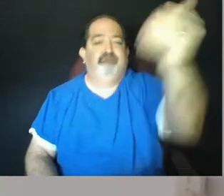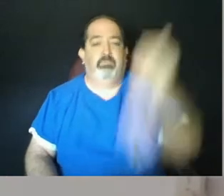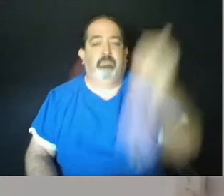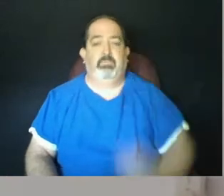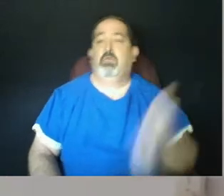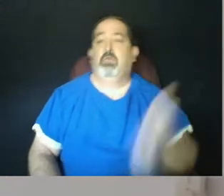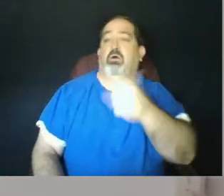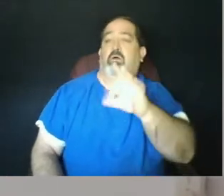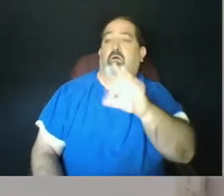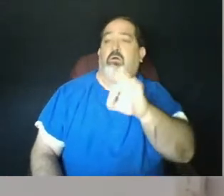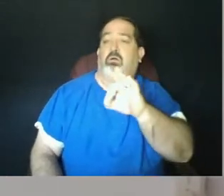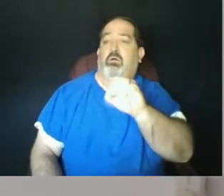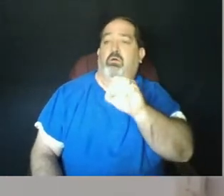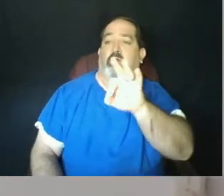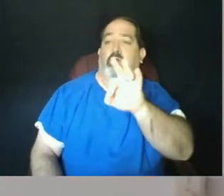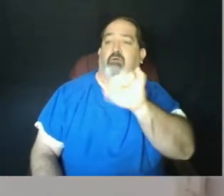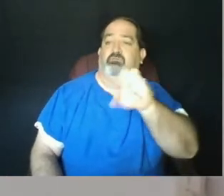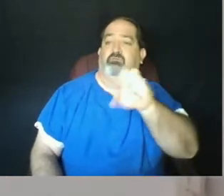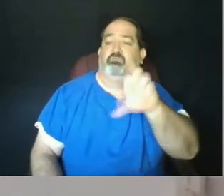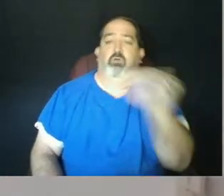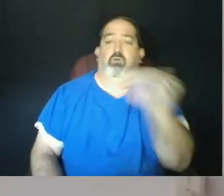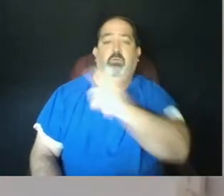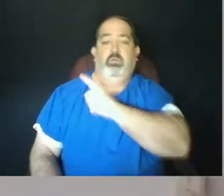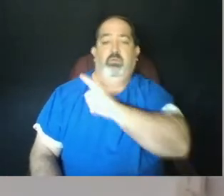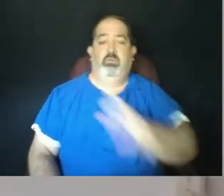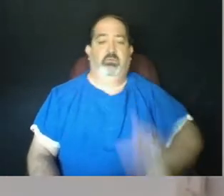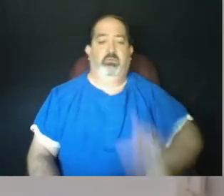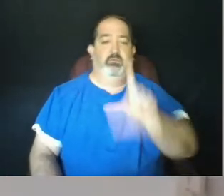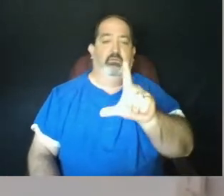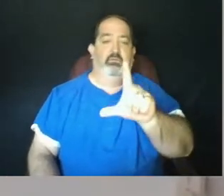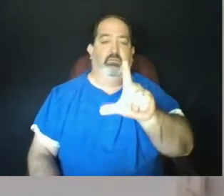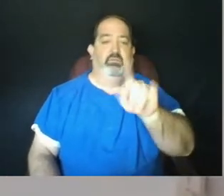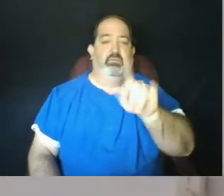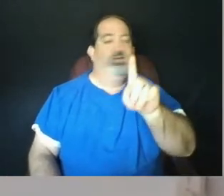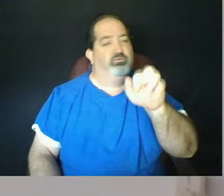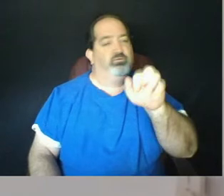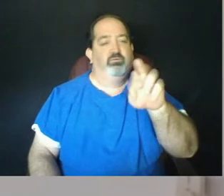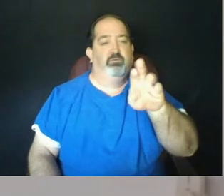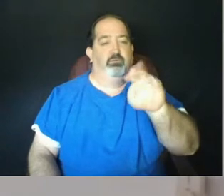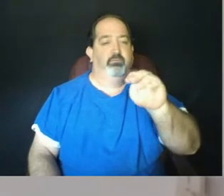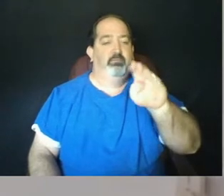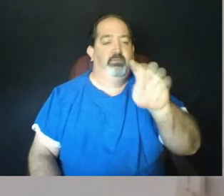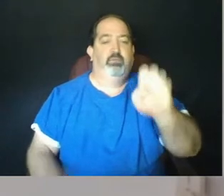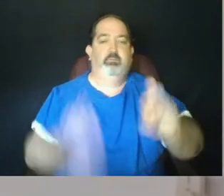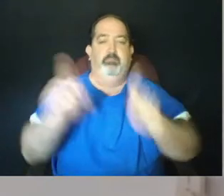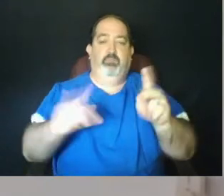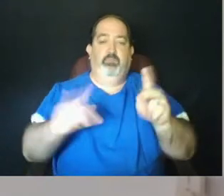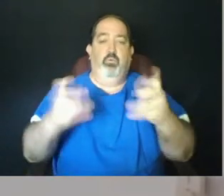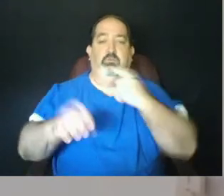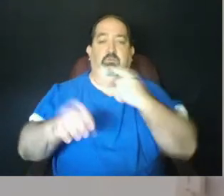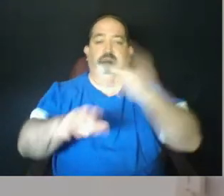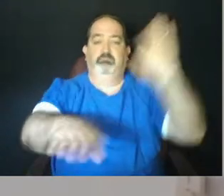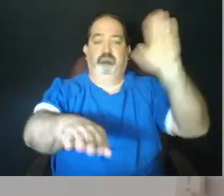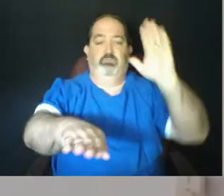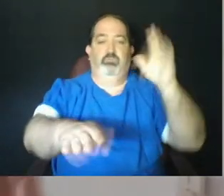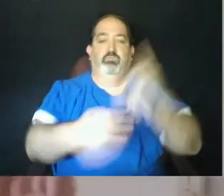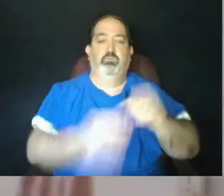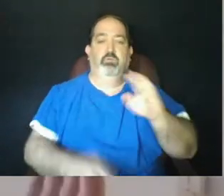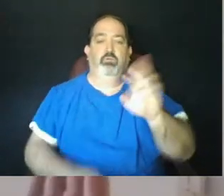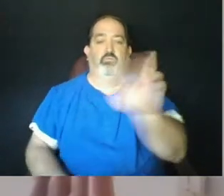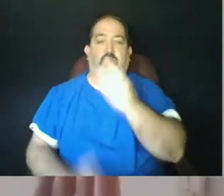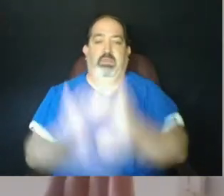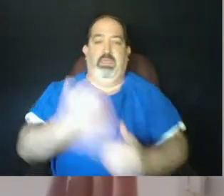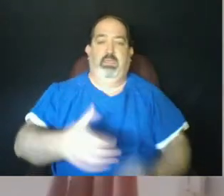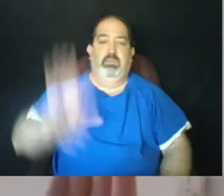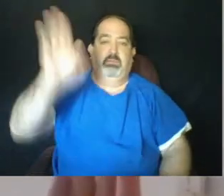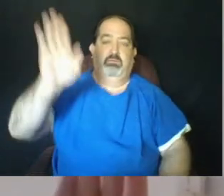All officers, and all among the Lyondemere populace who wish to swear fealty at this time, please raise your right hand or bear